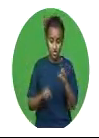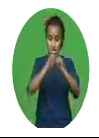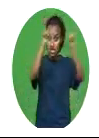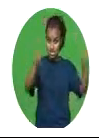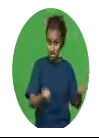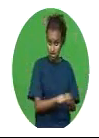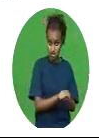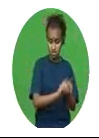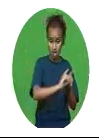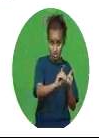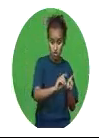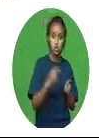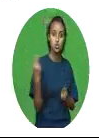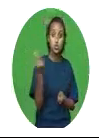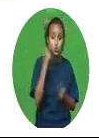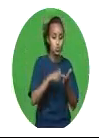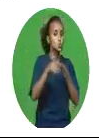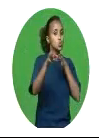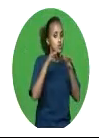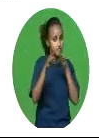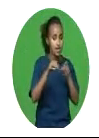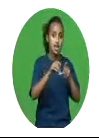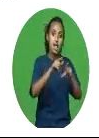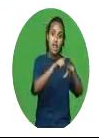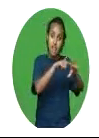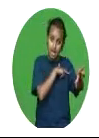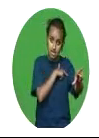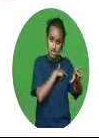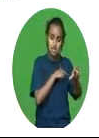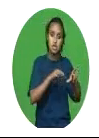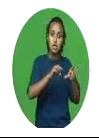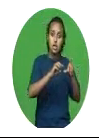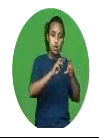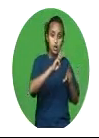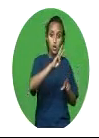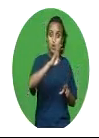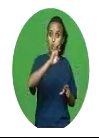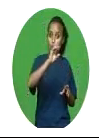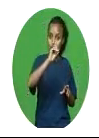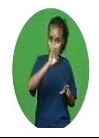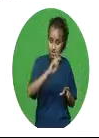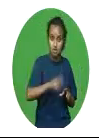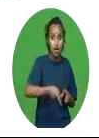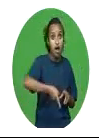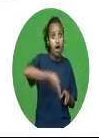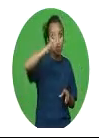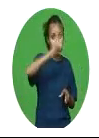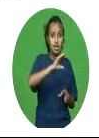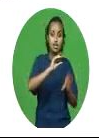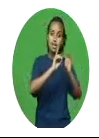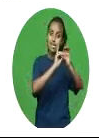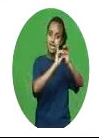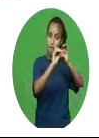Size dimensions are used to define length, width, height, diameter of